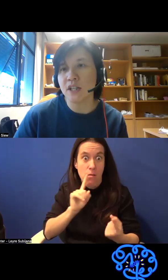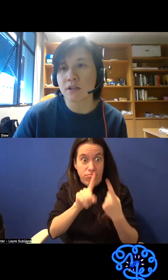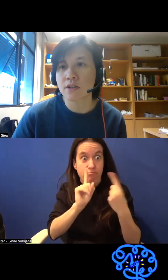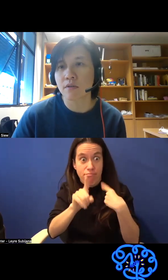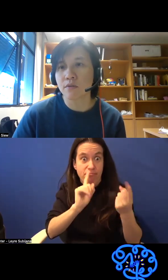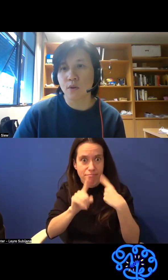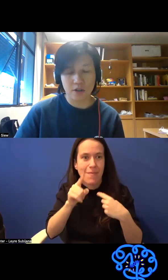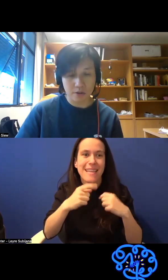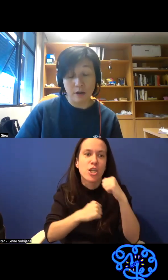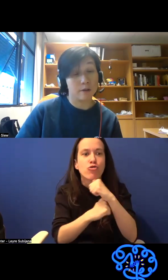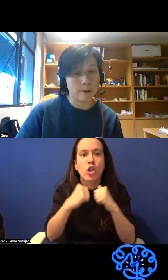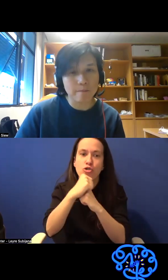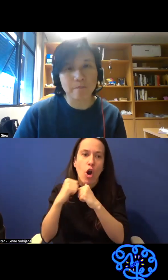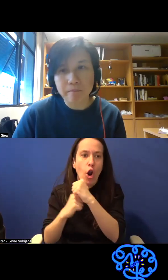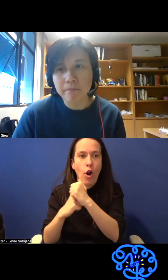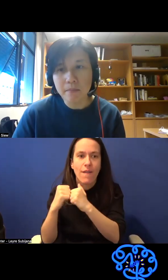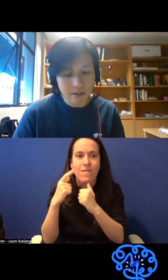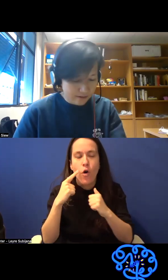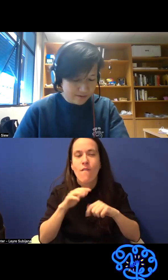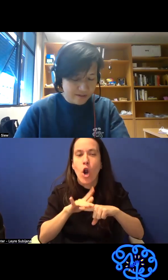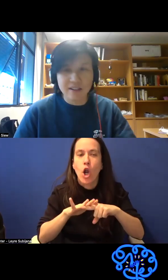structural features of the phonological network.